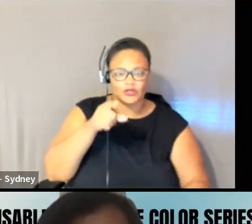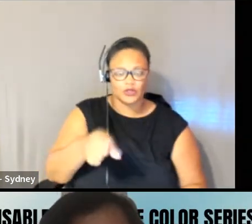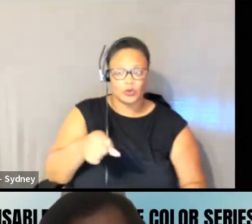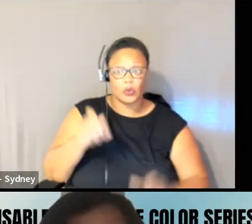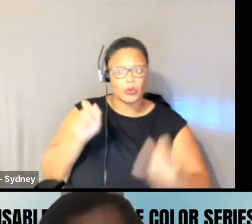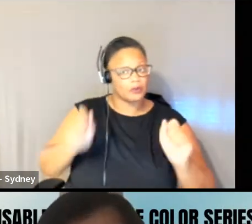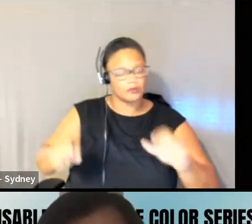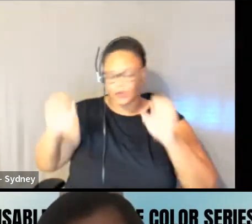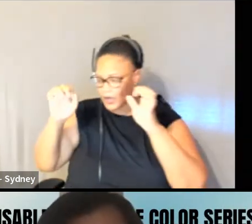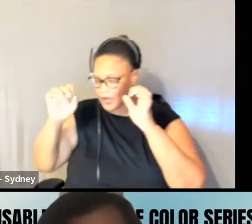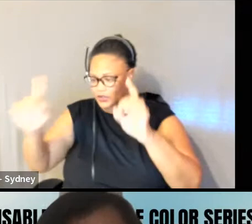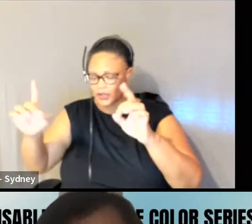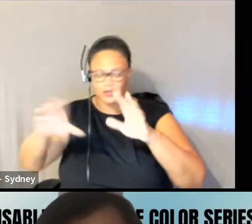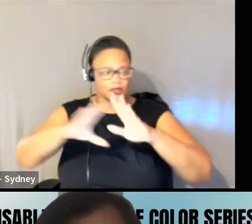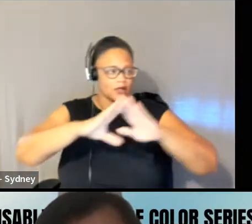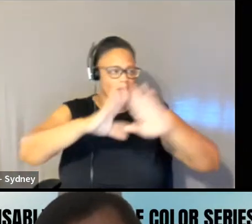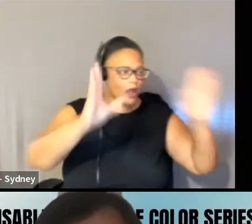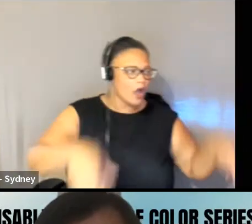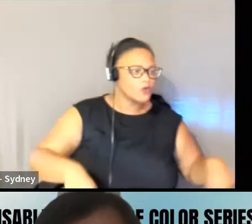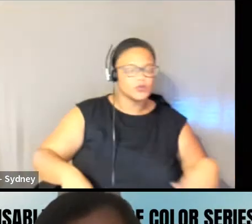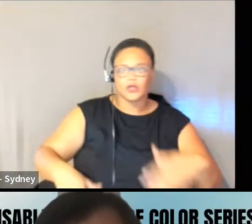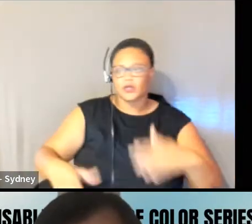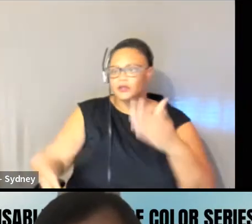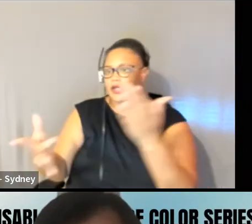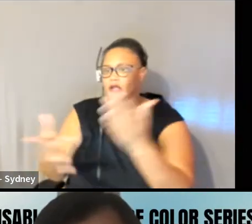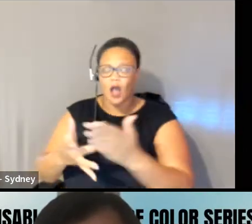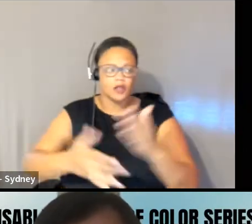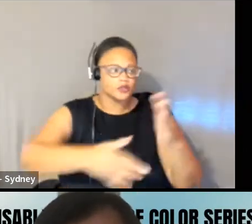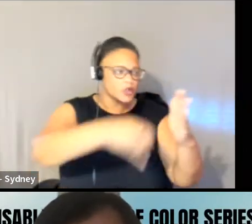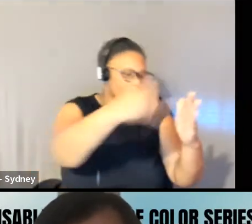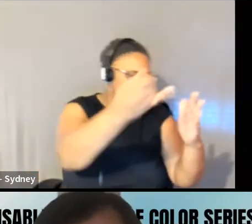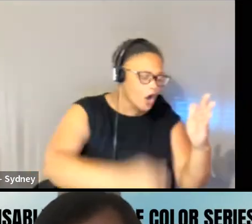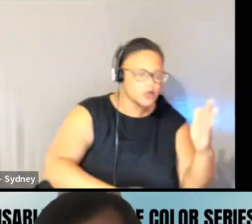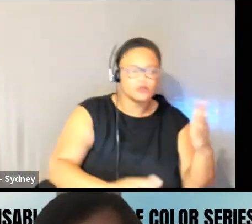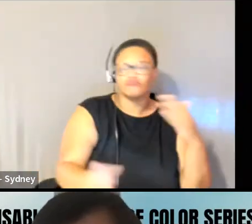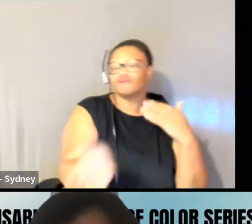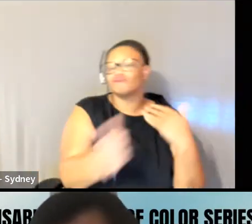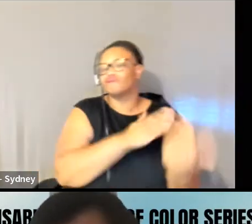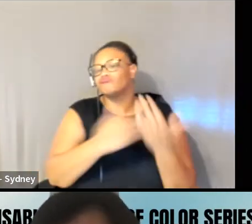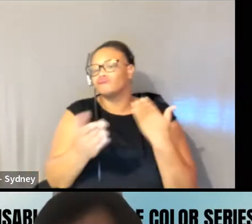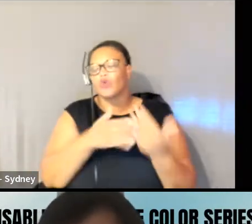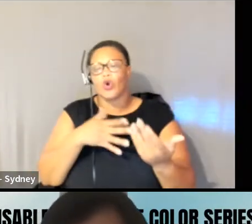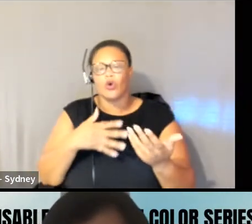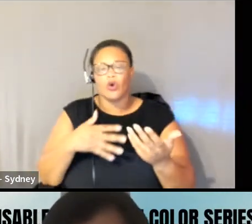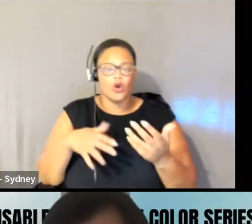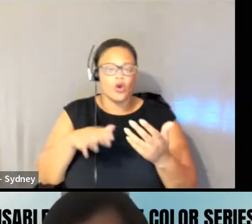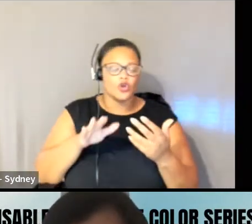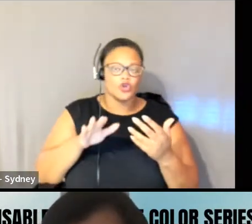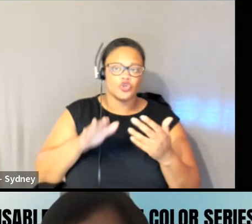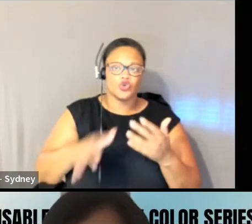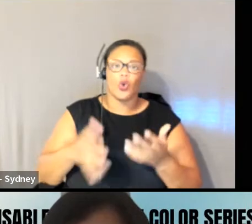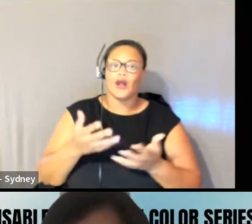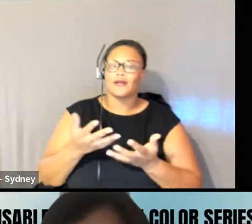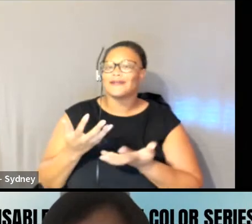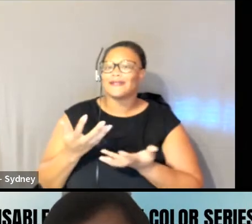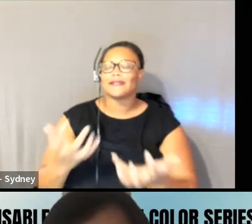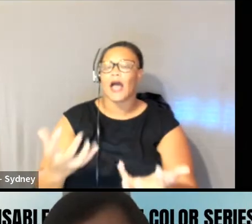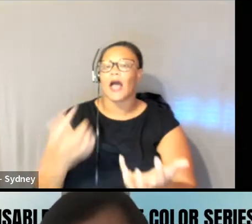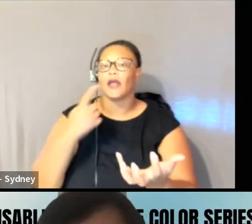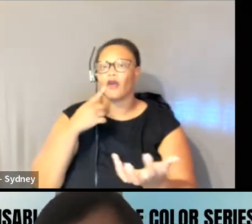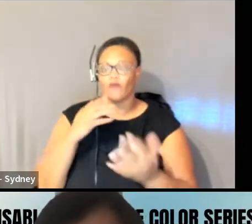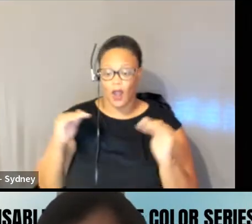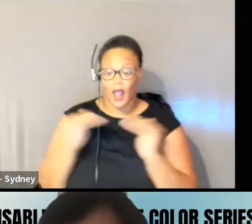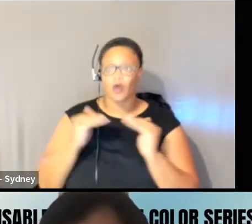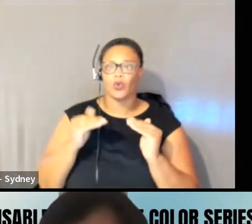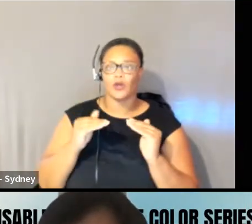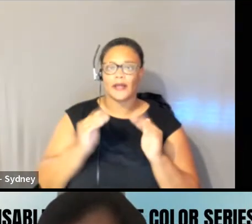is housing, technology, the arts. Take your desire for equity to those places, because there aren't